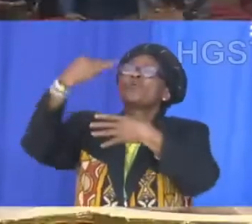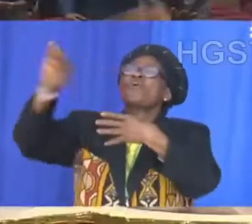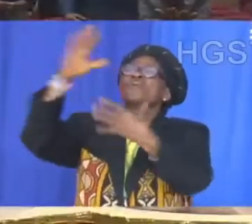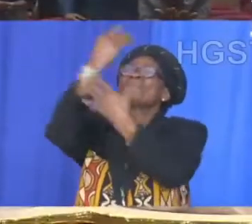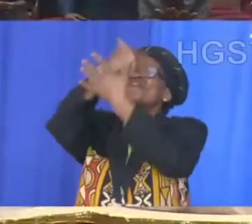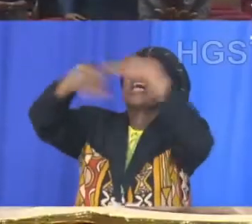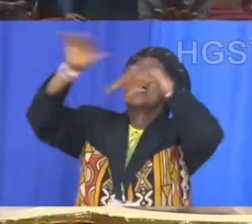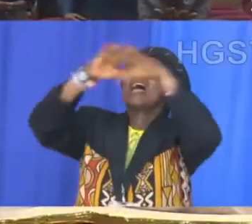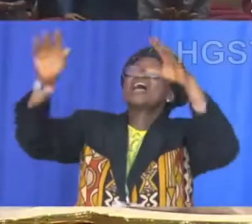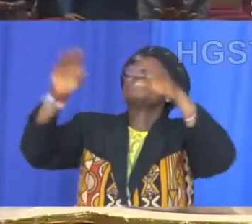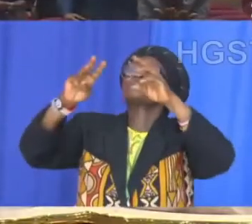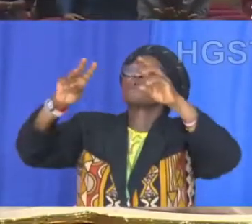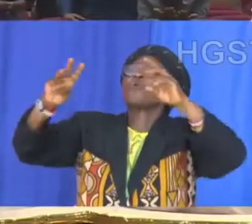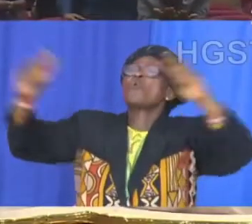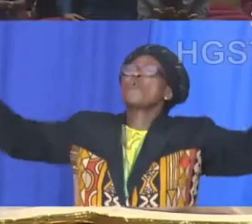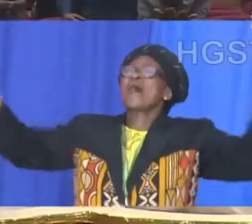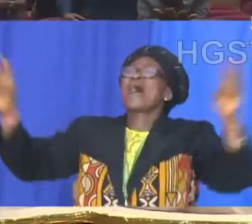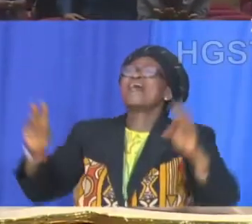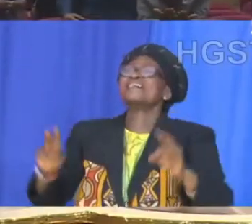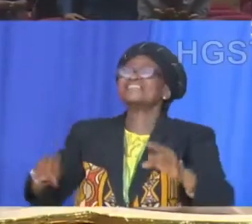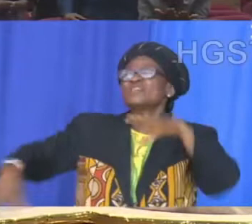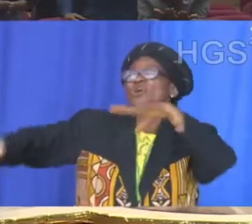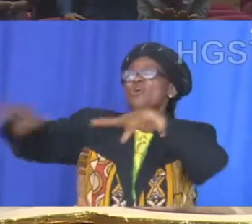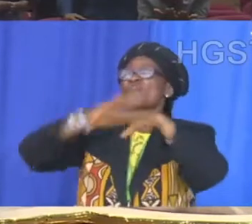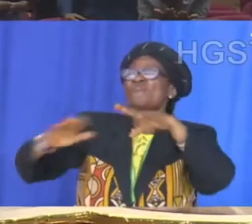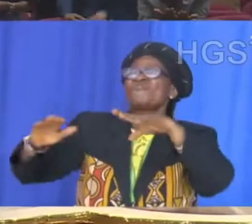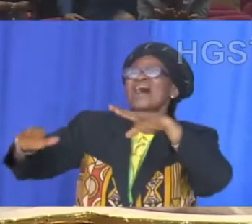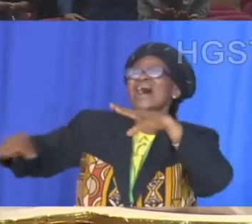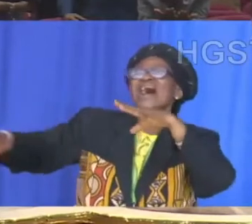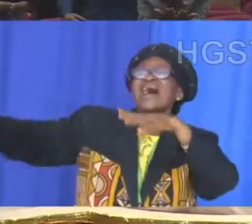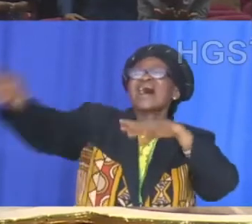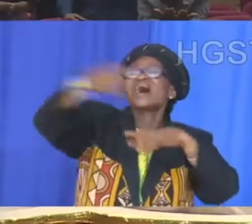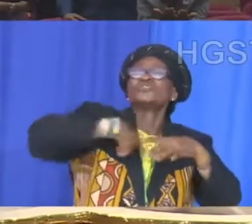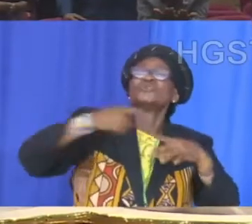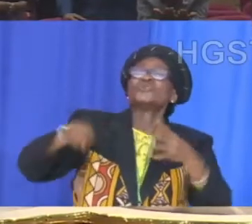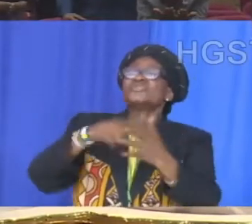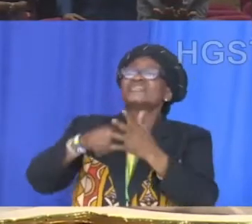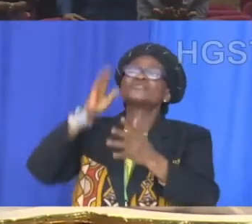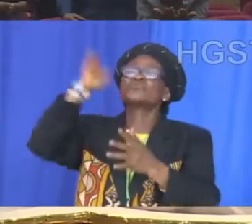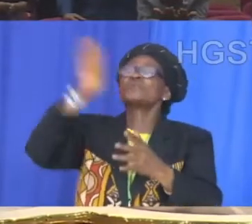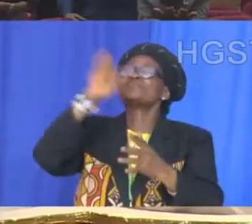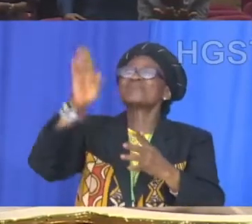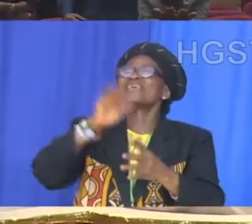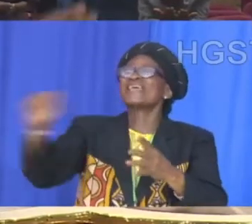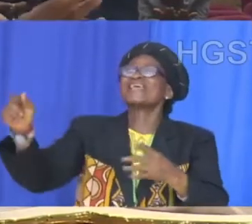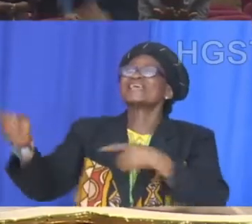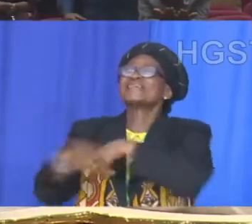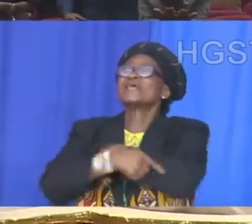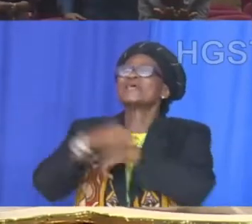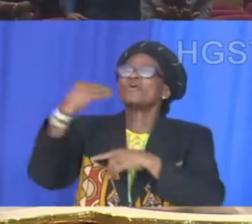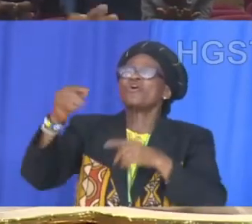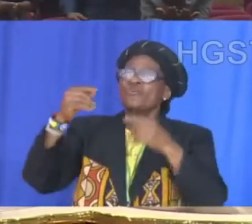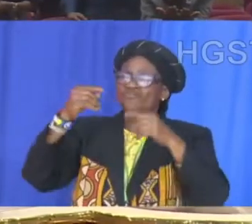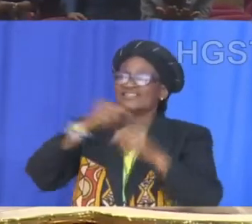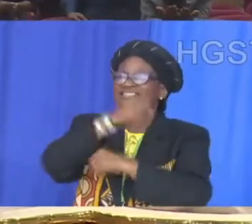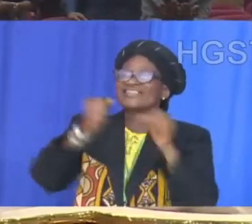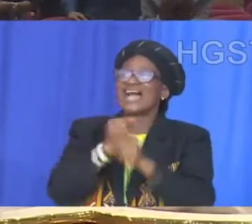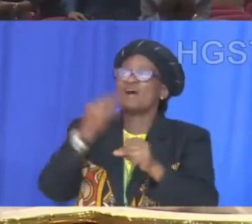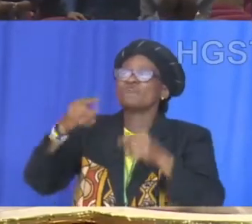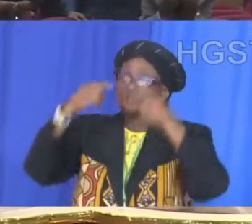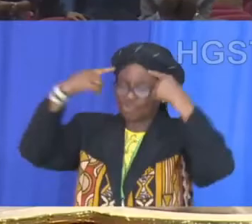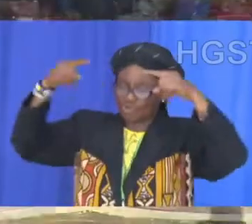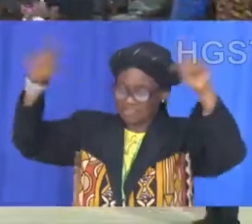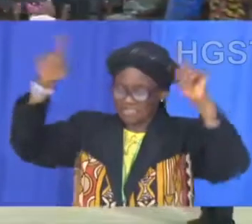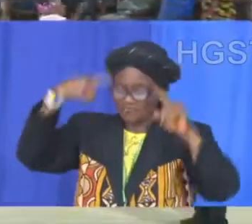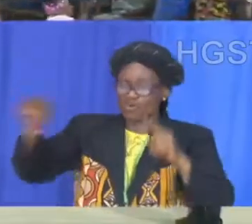This will be a year of success for you. So shall it be. In Jesus' mighty name